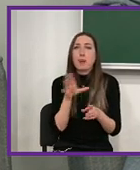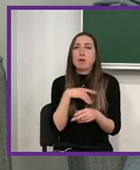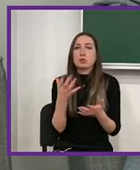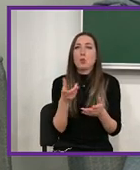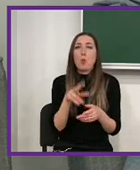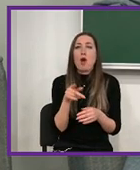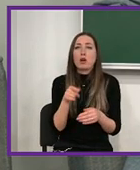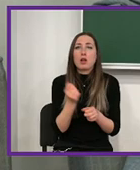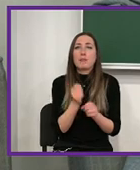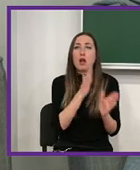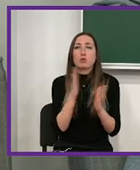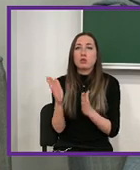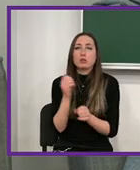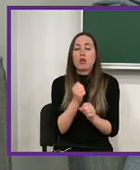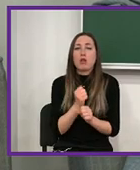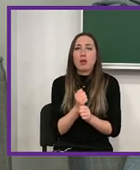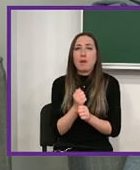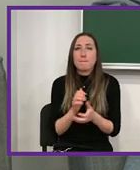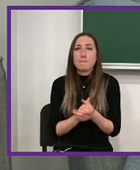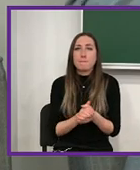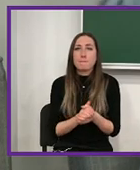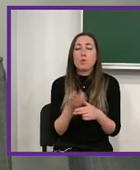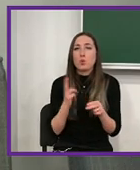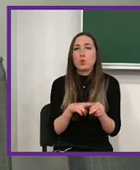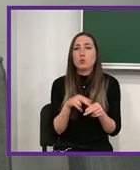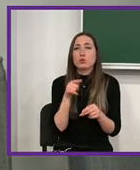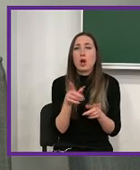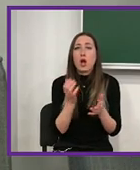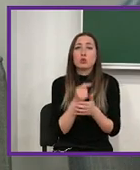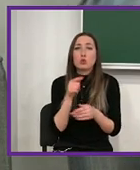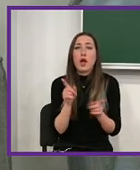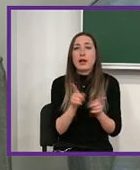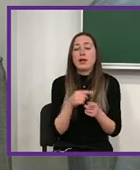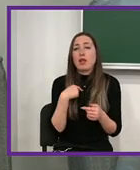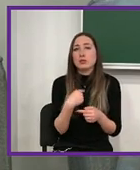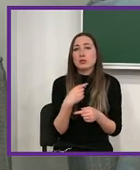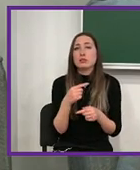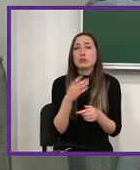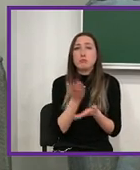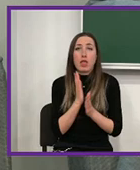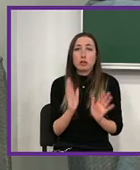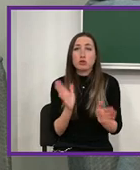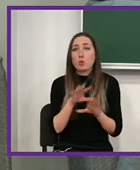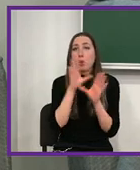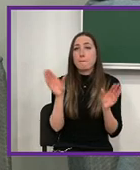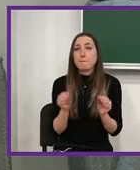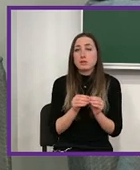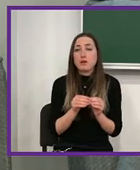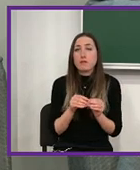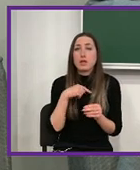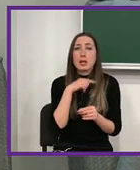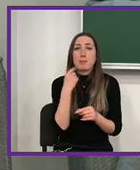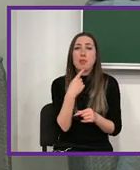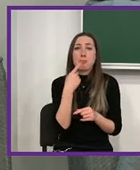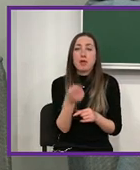So I think I'll leave it at that, but to summarize, I think some